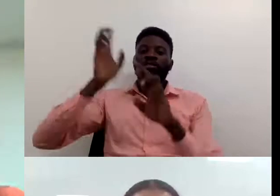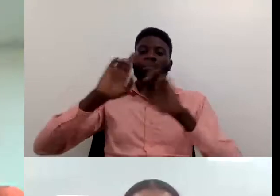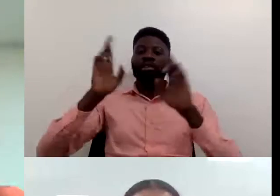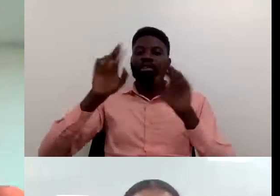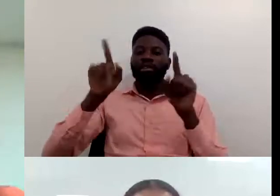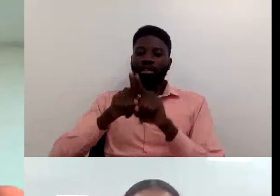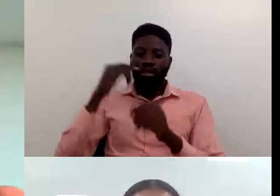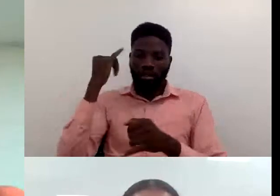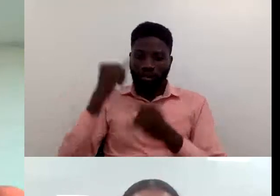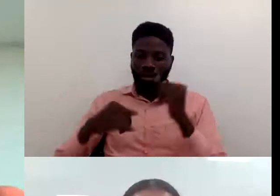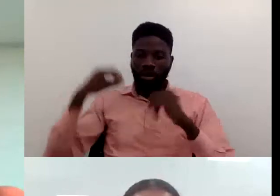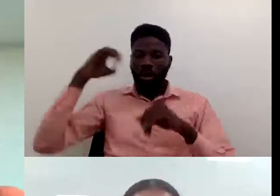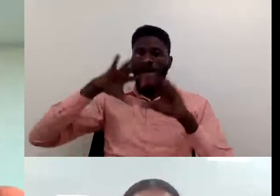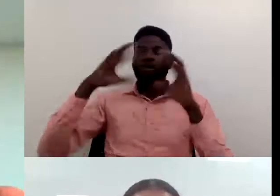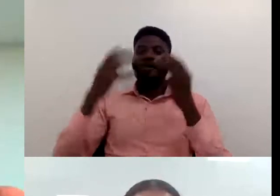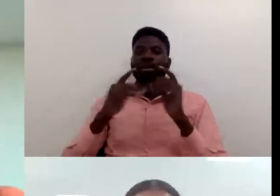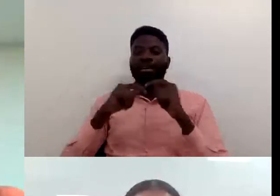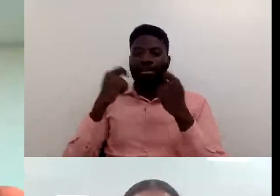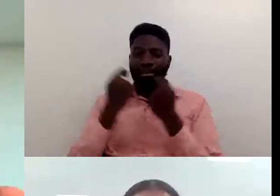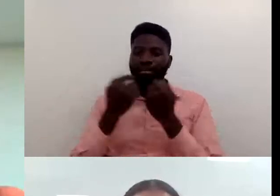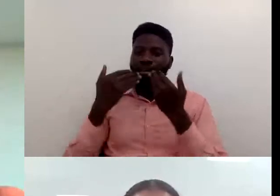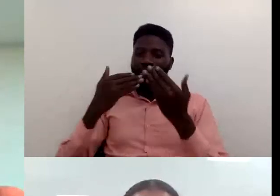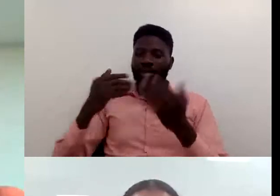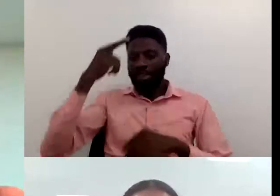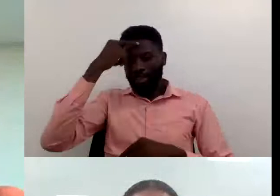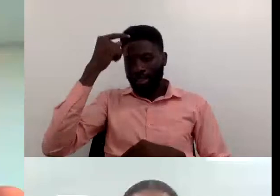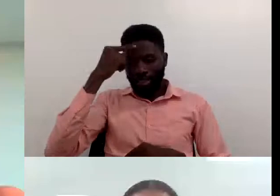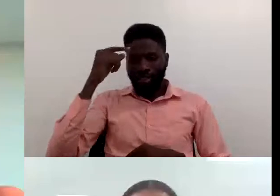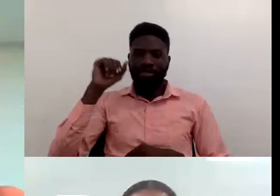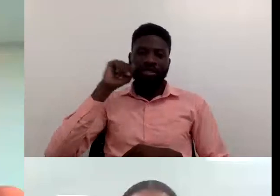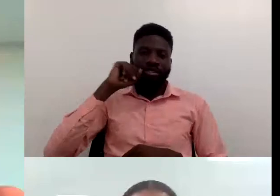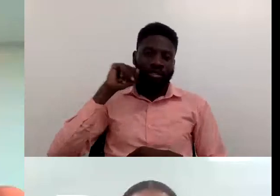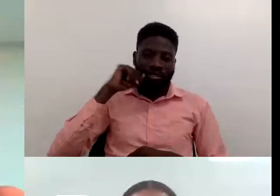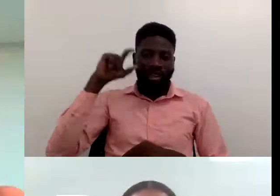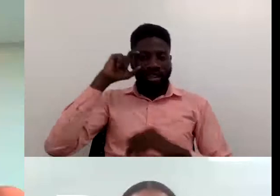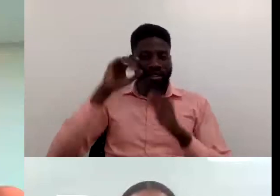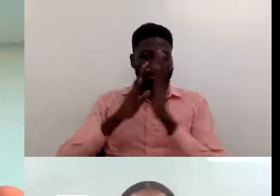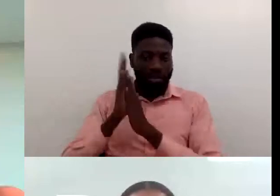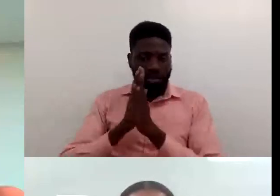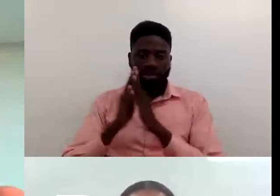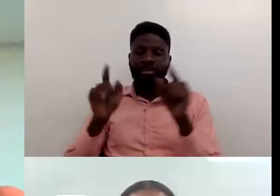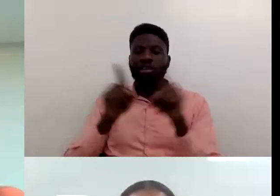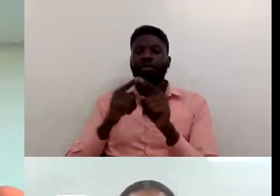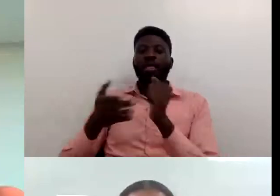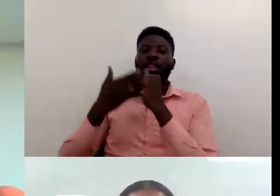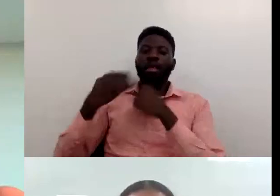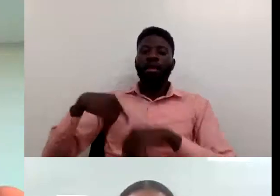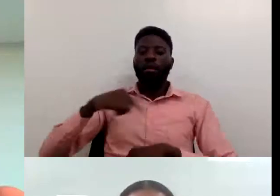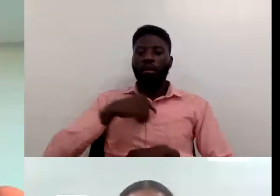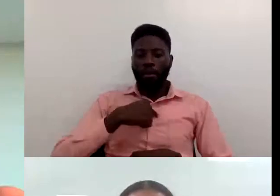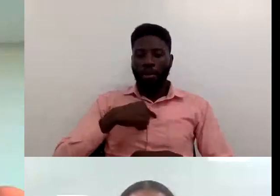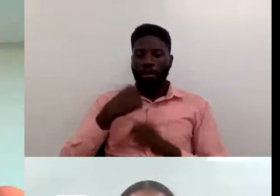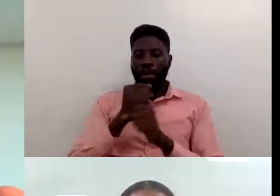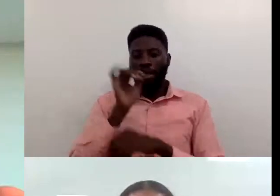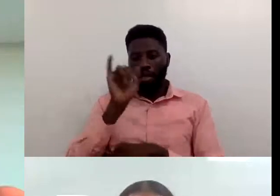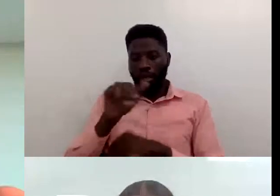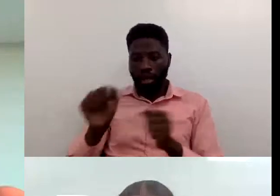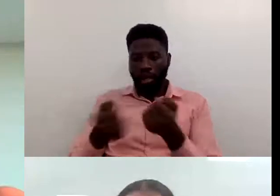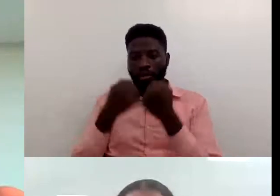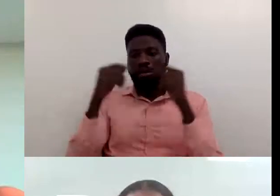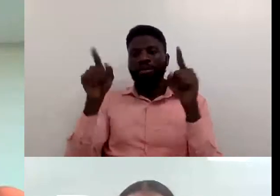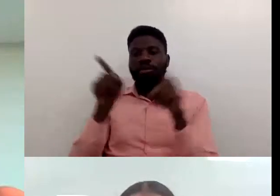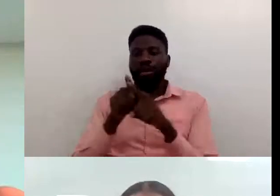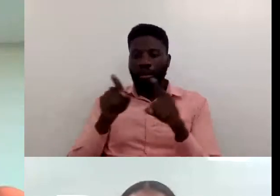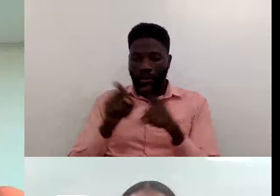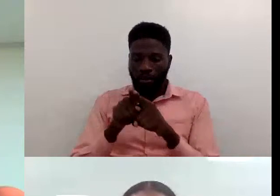Light for the World team, thank you, Steve, Sylvia, Jane, for helping us put all of this together. And